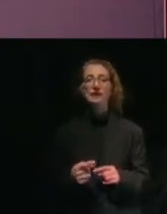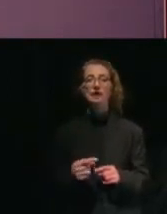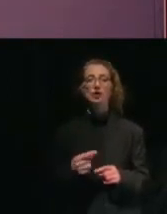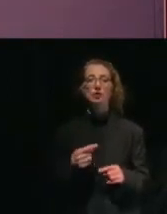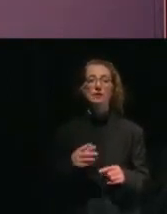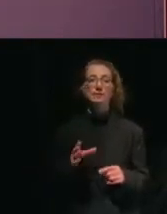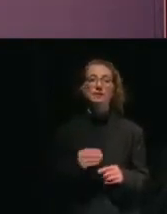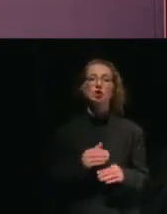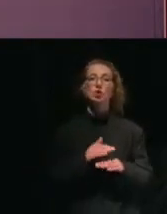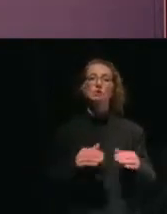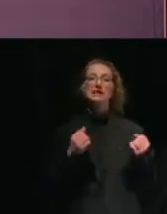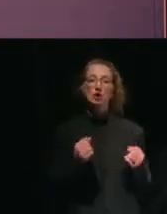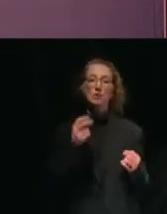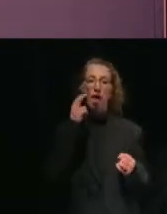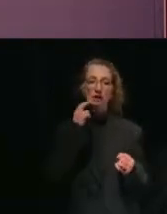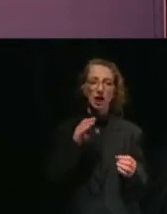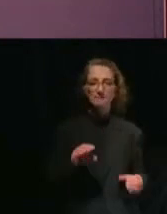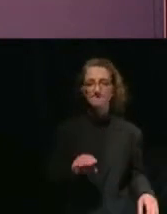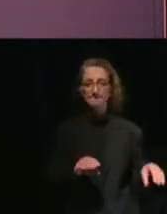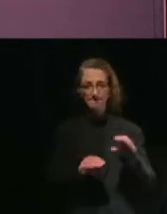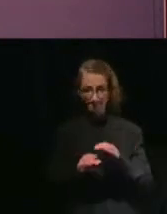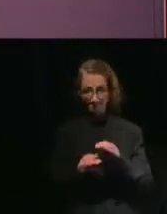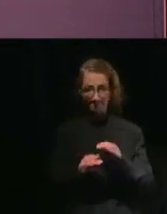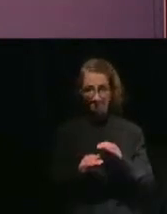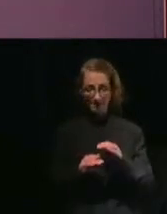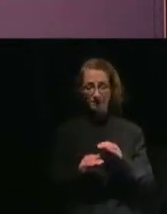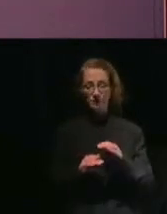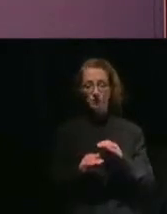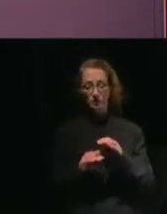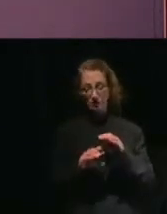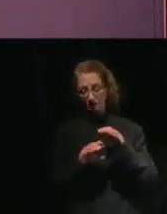retired but did not have sufficient funds in her retirement.